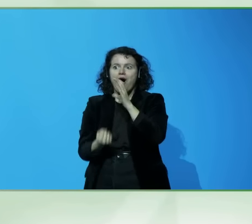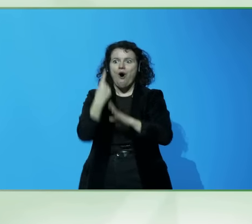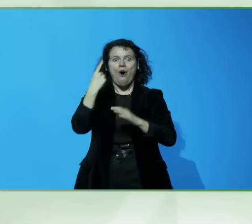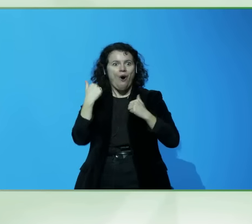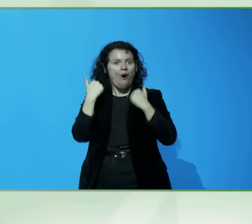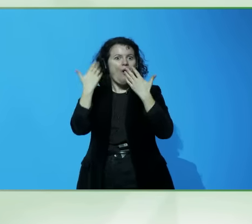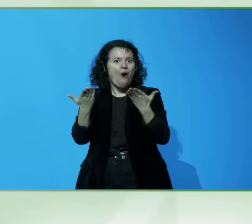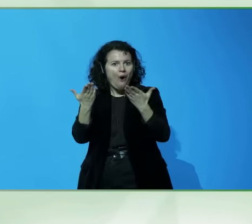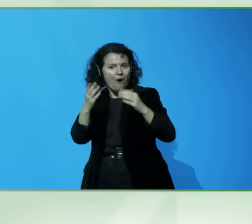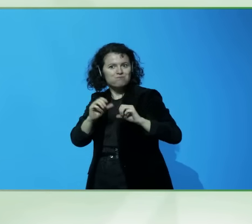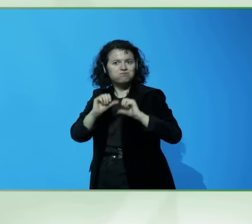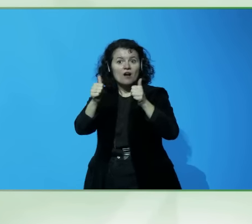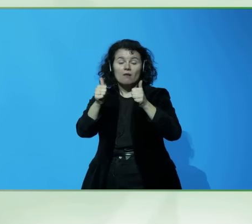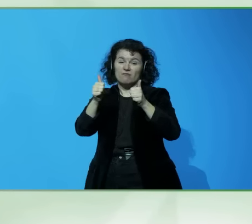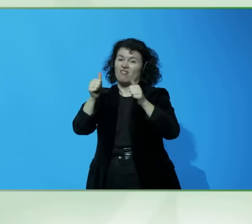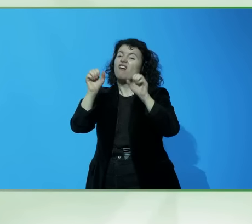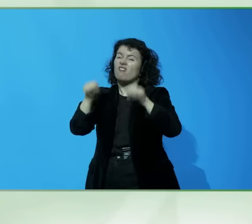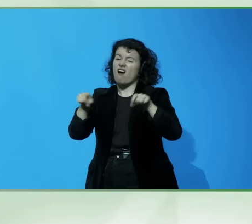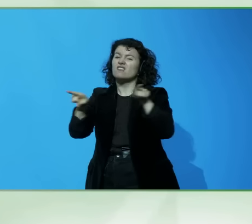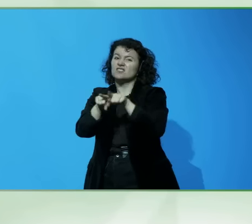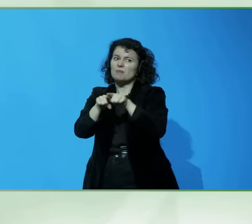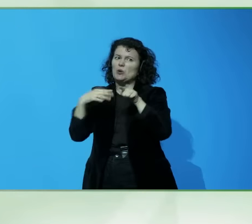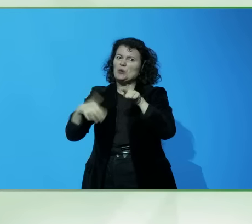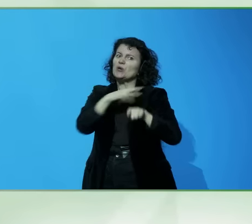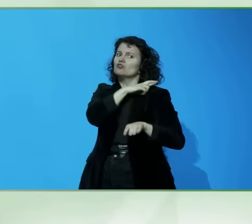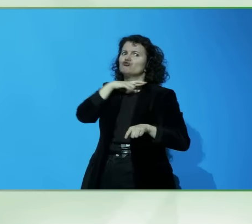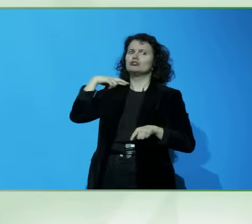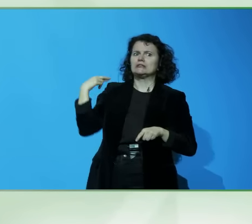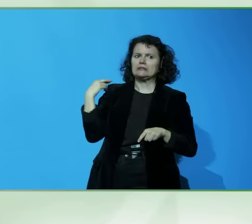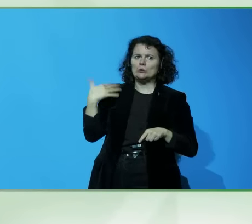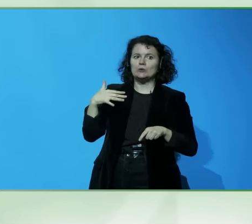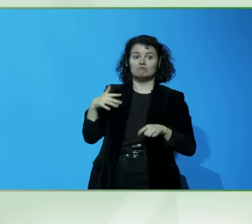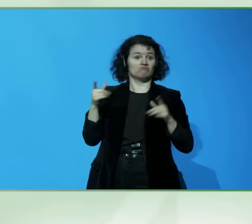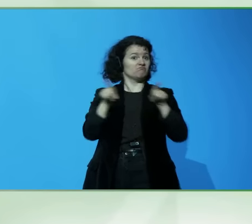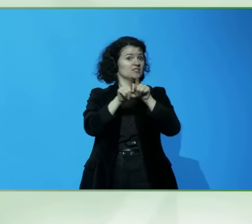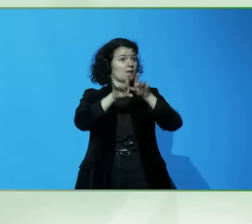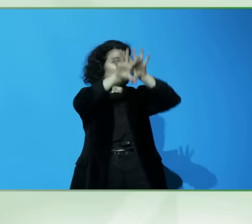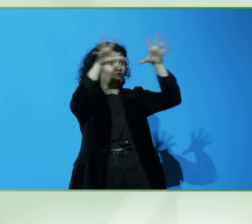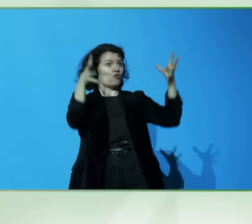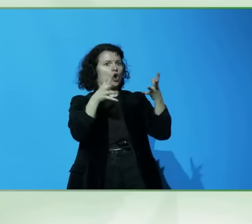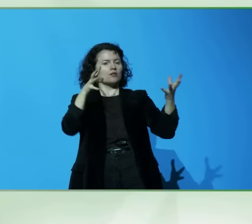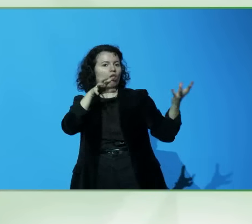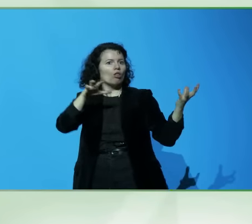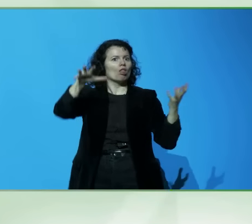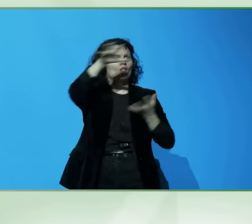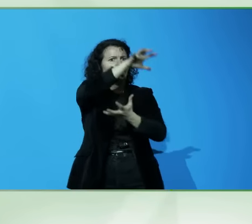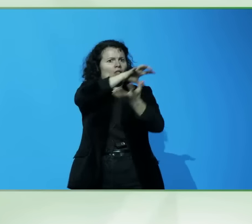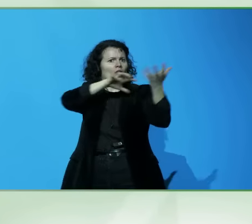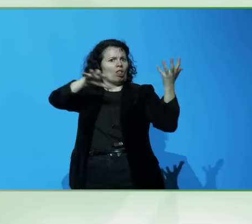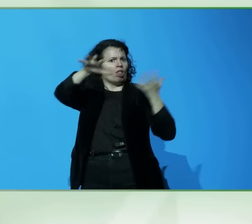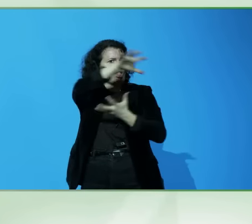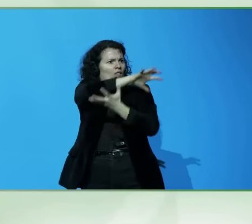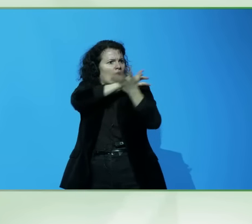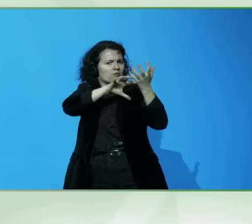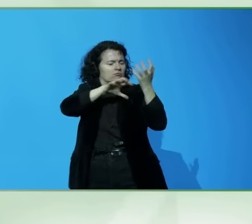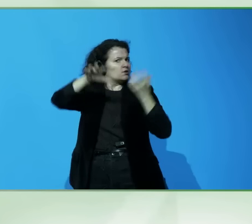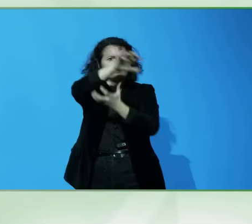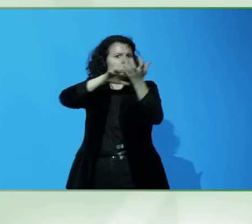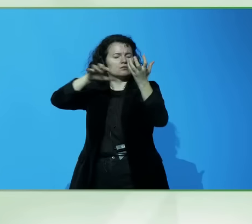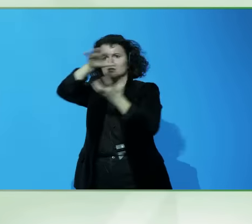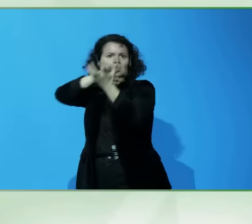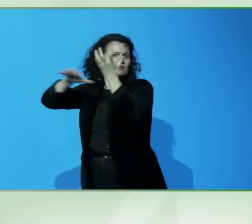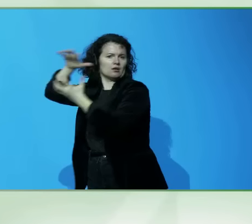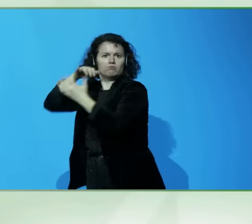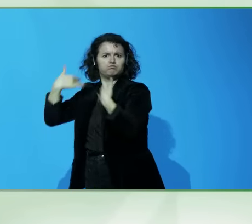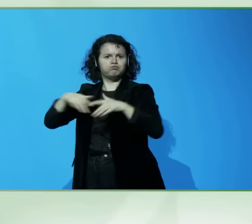and natural disasters are becoming more frequent and more destructive. Yet persons with disabilities are